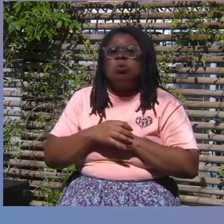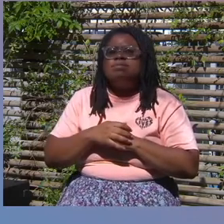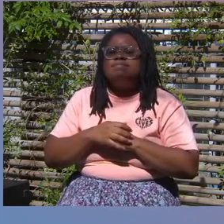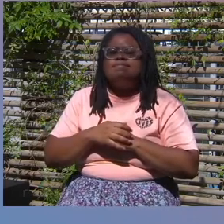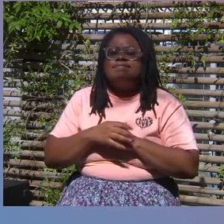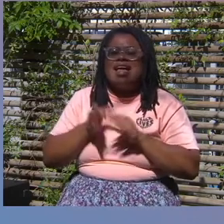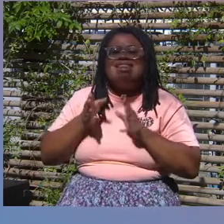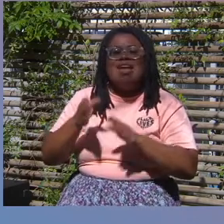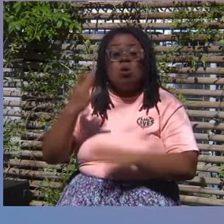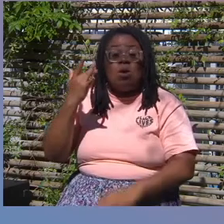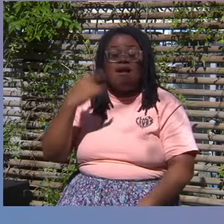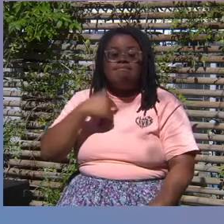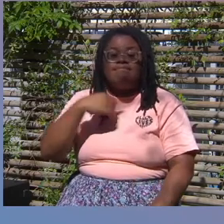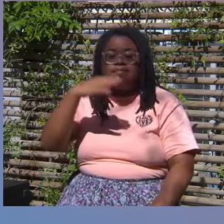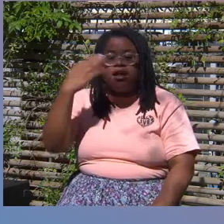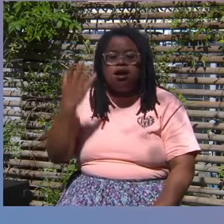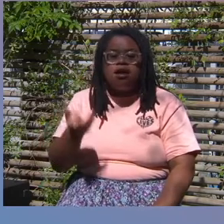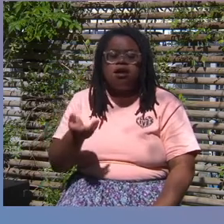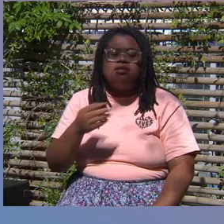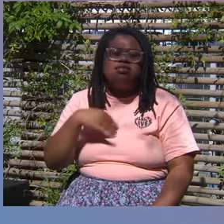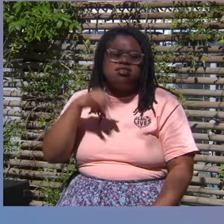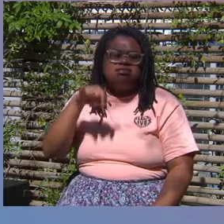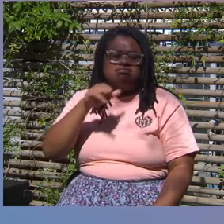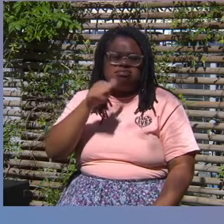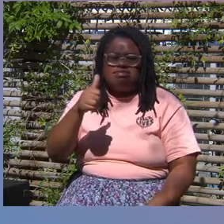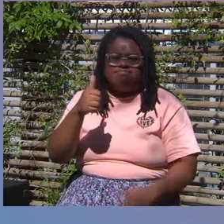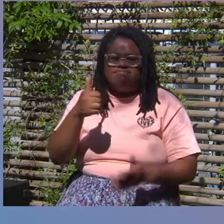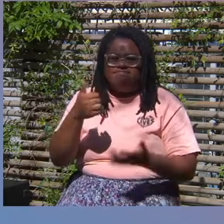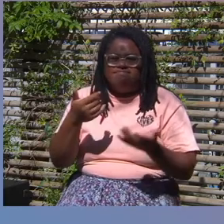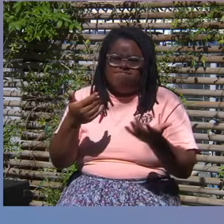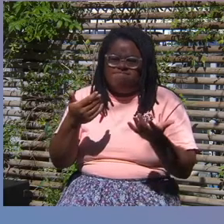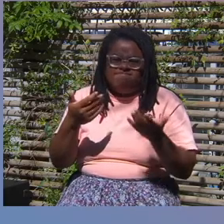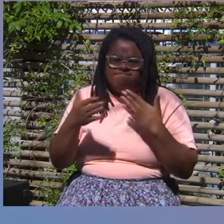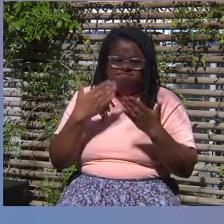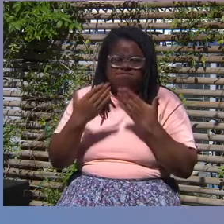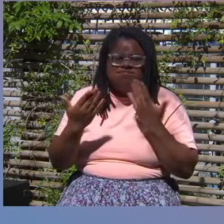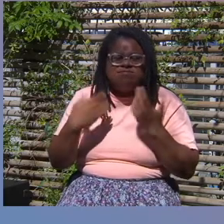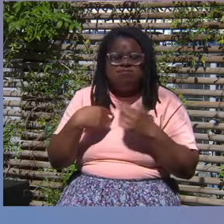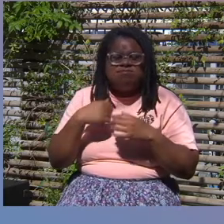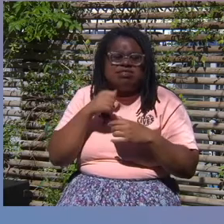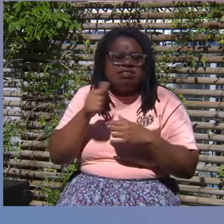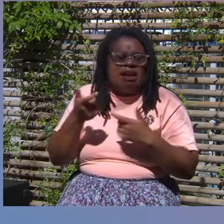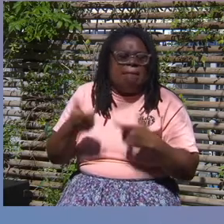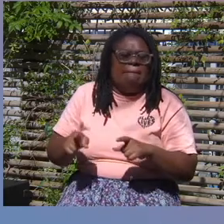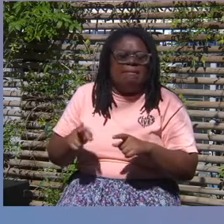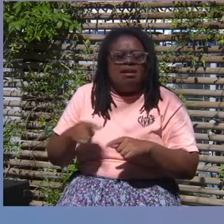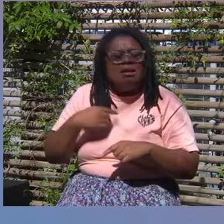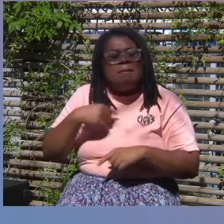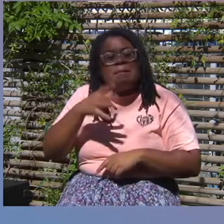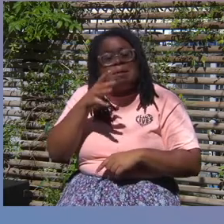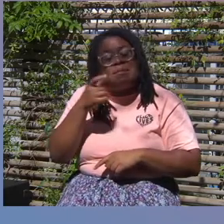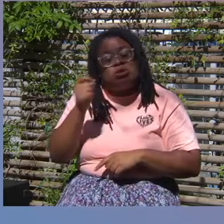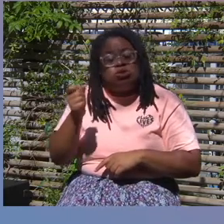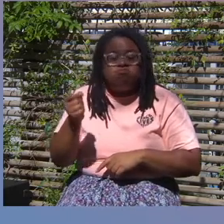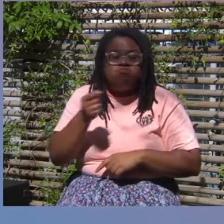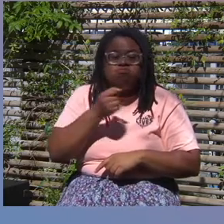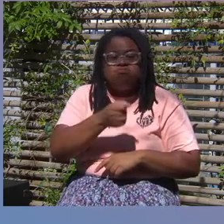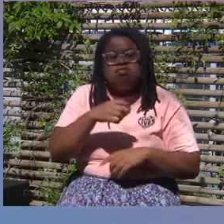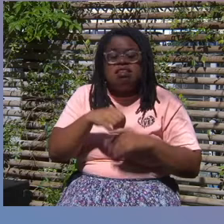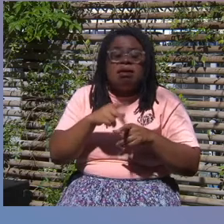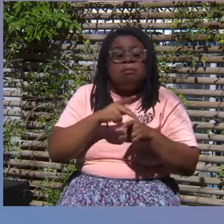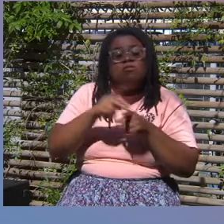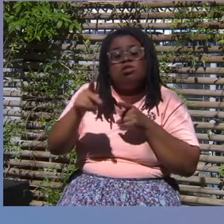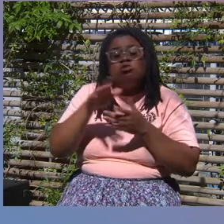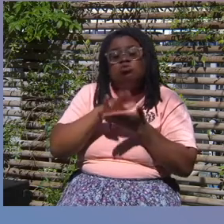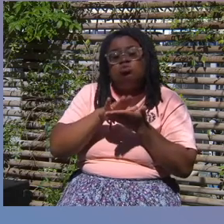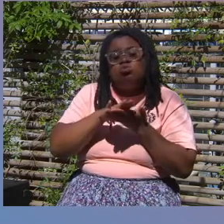because I was black. Mm-hmm. You know, it didn't matter. It wasn't happening. Mama tried to put me in that